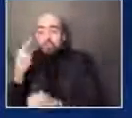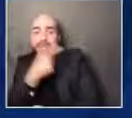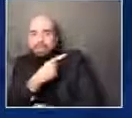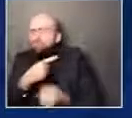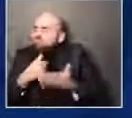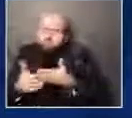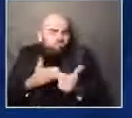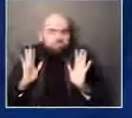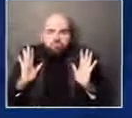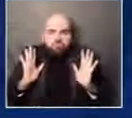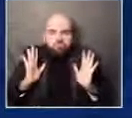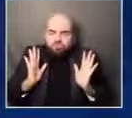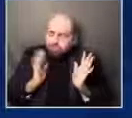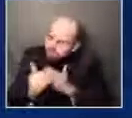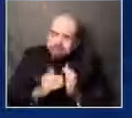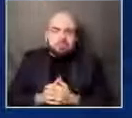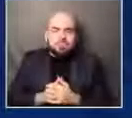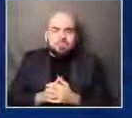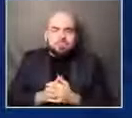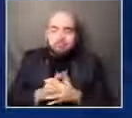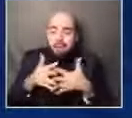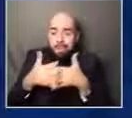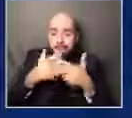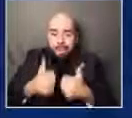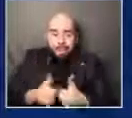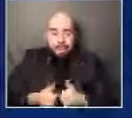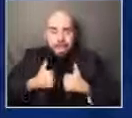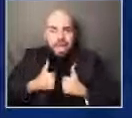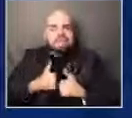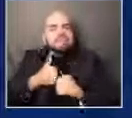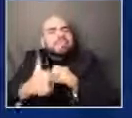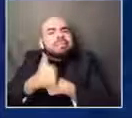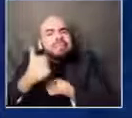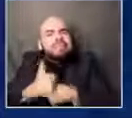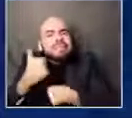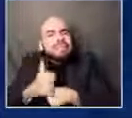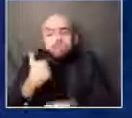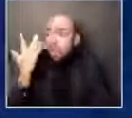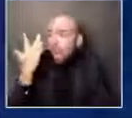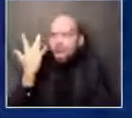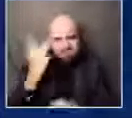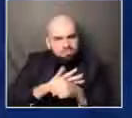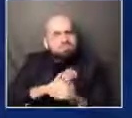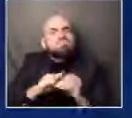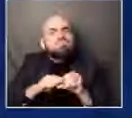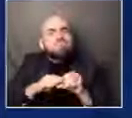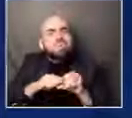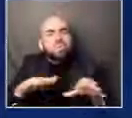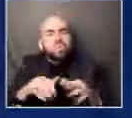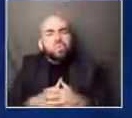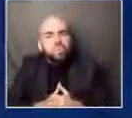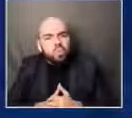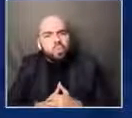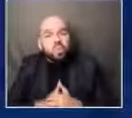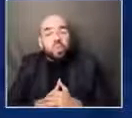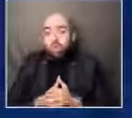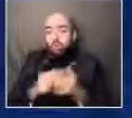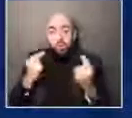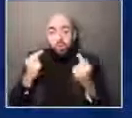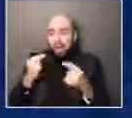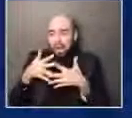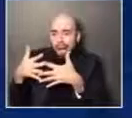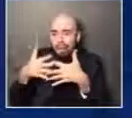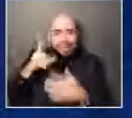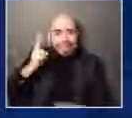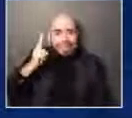now, we're now called to do the same thing that generations of proud Americans have done when faced with a crisis throughout